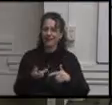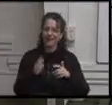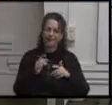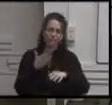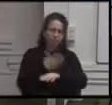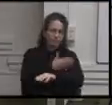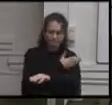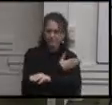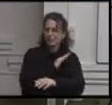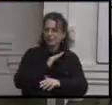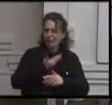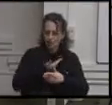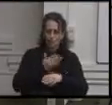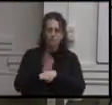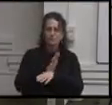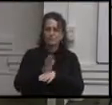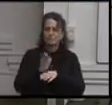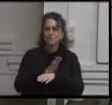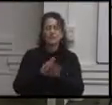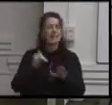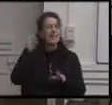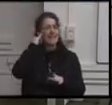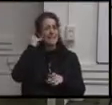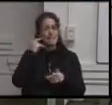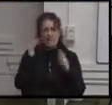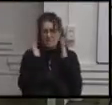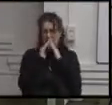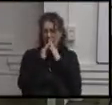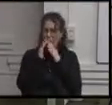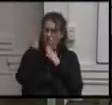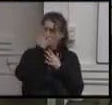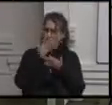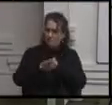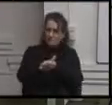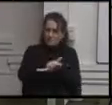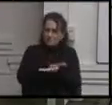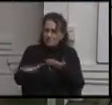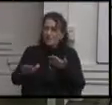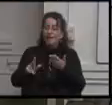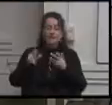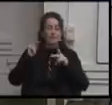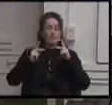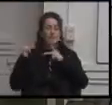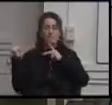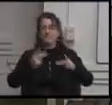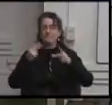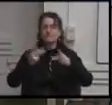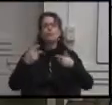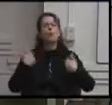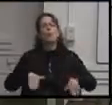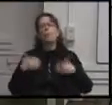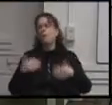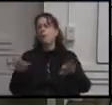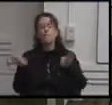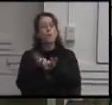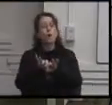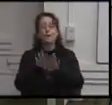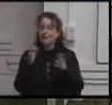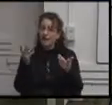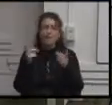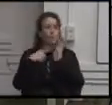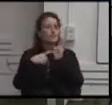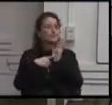have a full storefront and you have an attractive downtown, that means a lot to someone who might want to move their